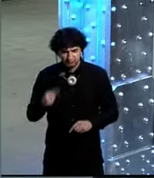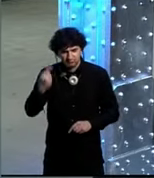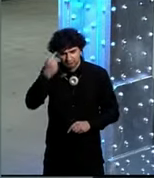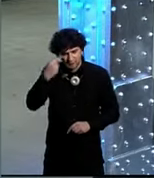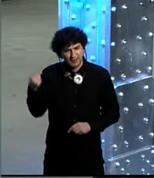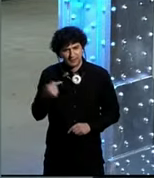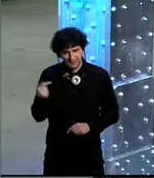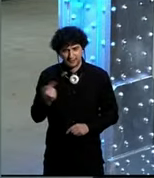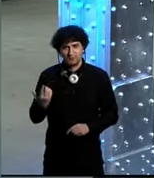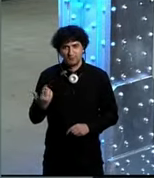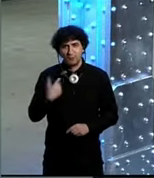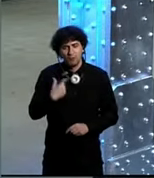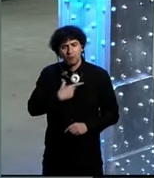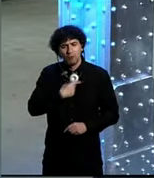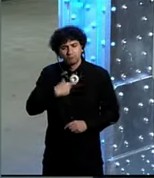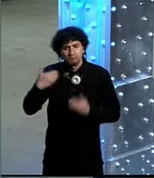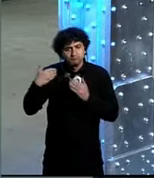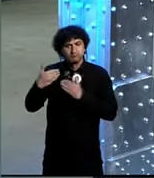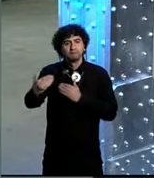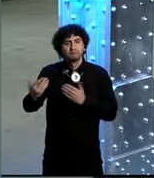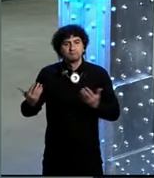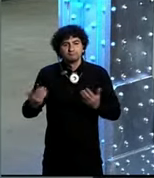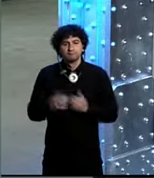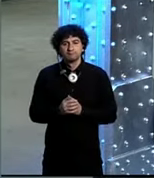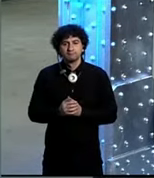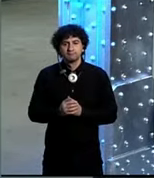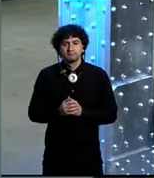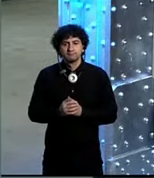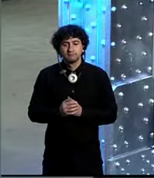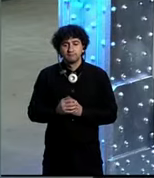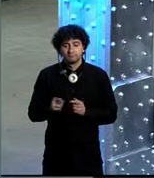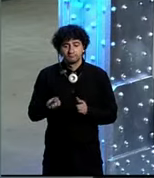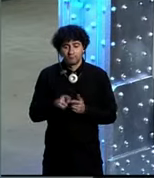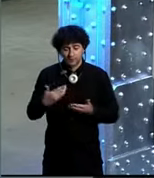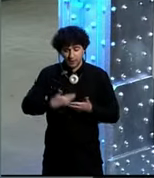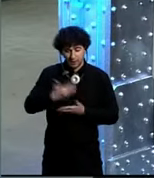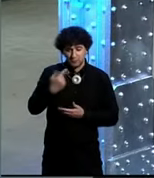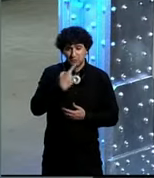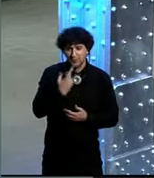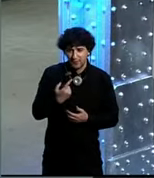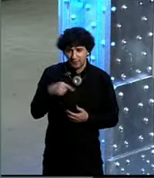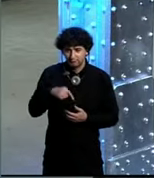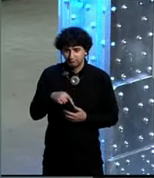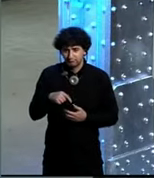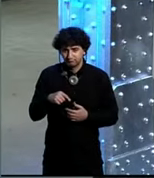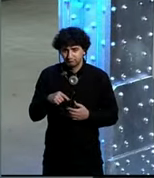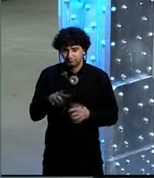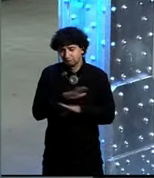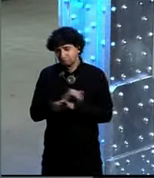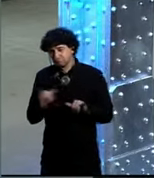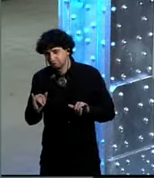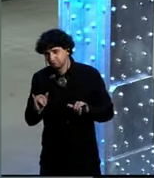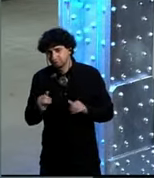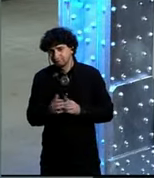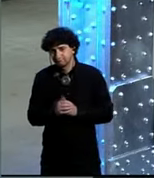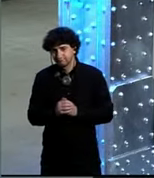just quote a Business Insider article I read a couple of weeks back and instead propose that instead of failing fast forward, I think we should be